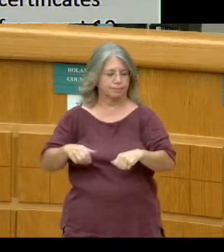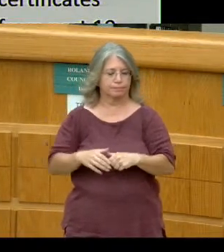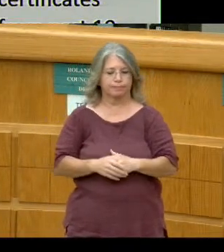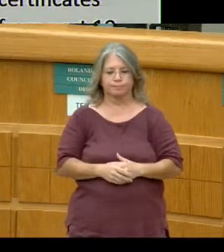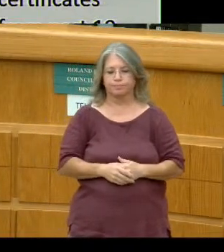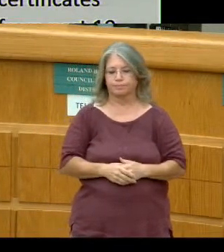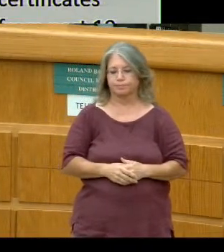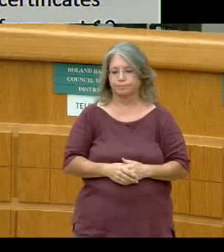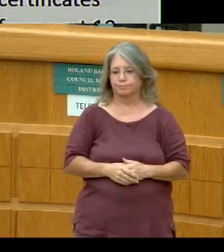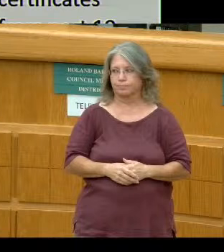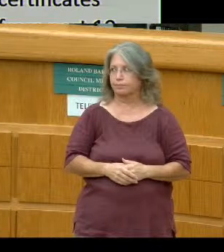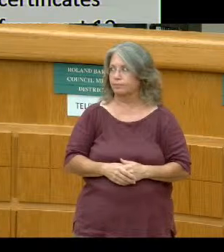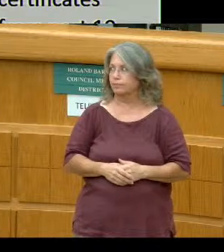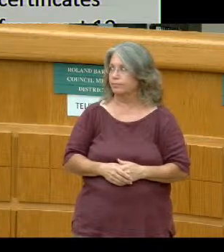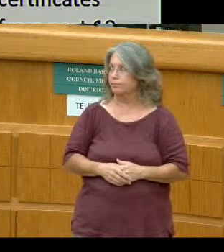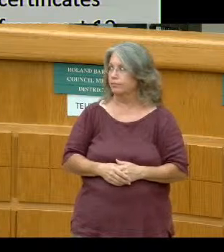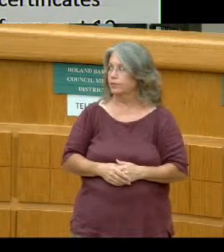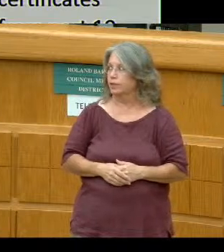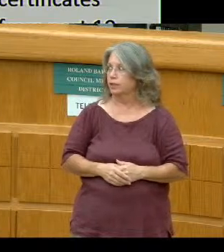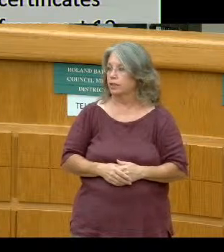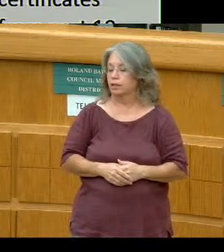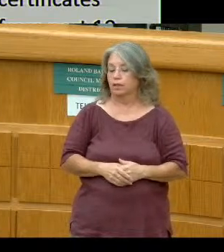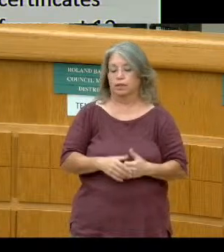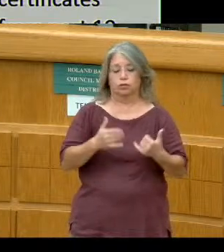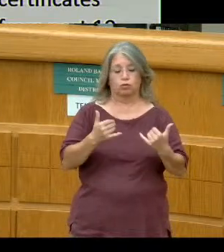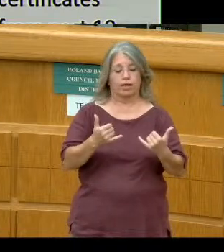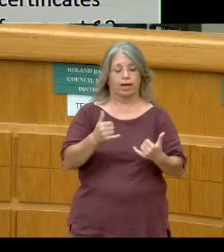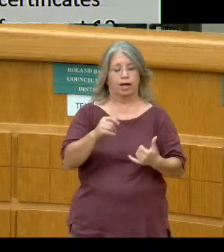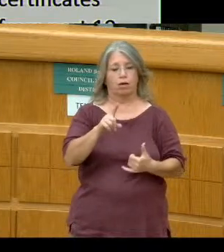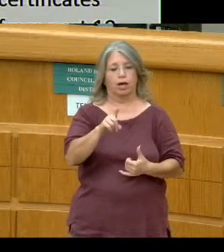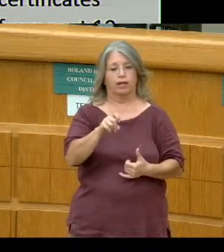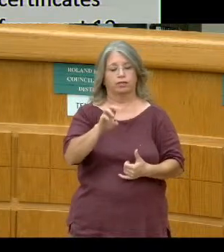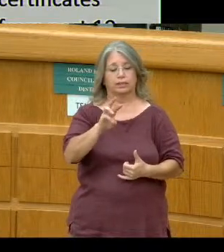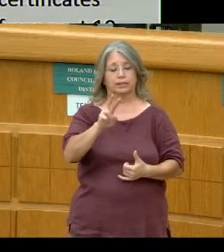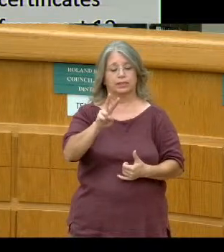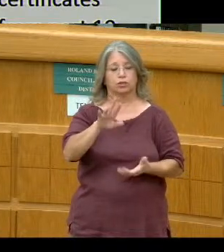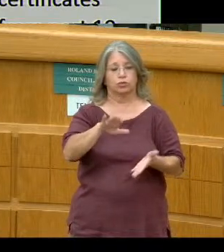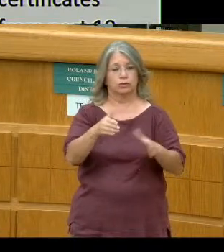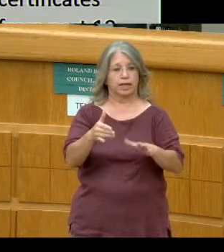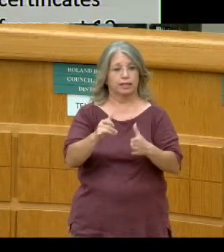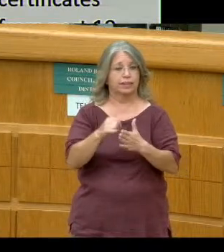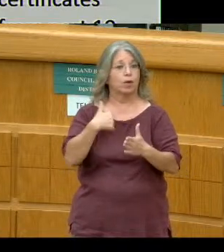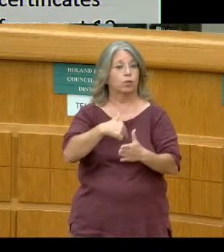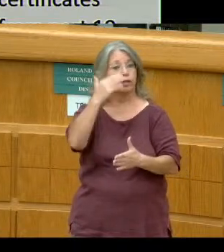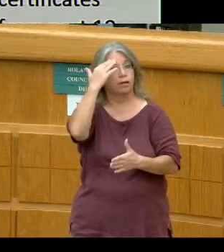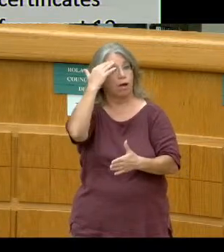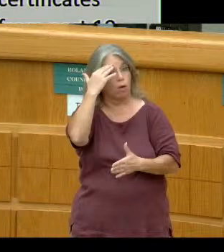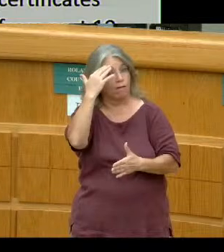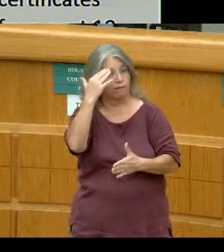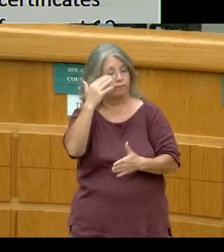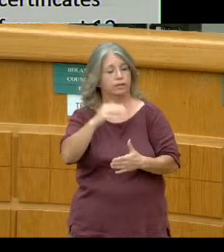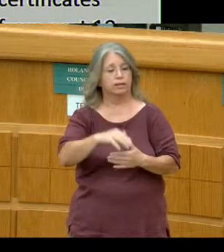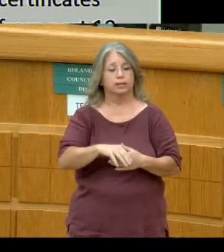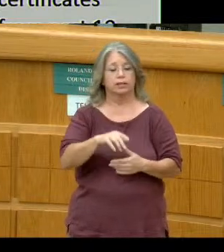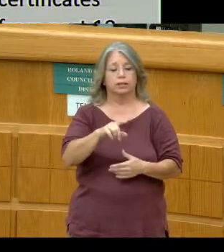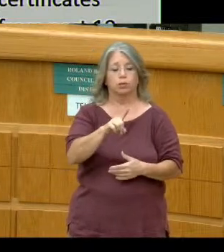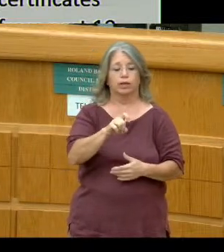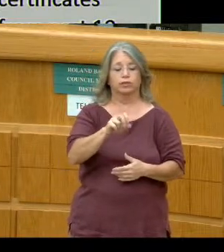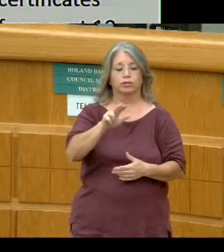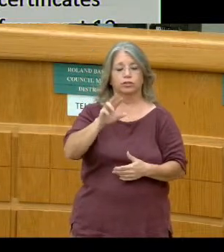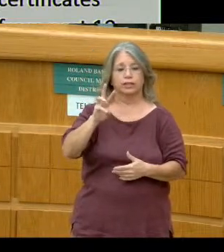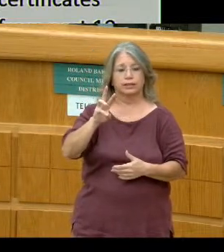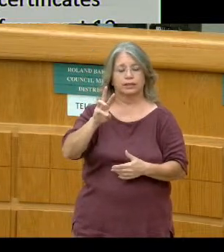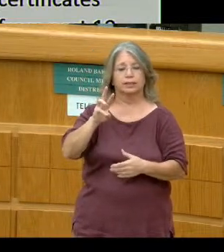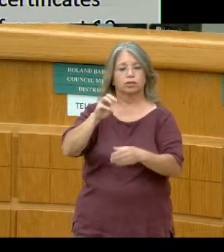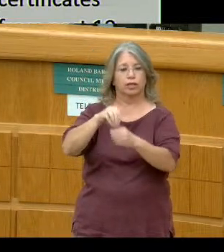So the difference here right now, 162 fatalities that we know of, 136 of them have made it into the state's database at